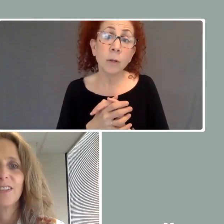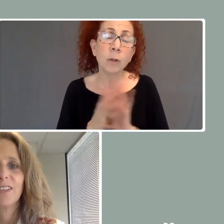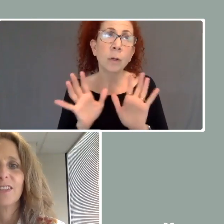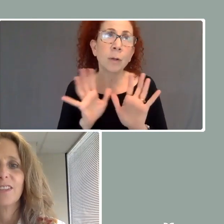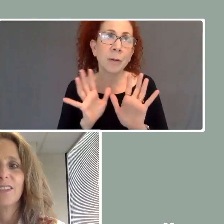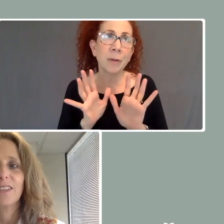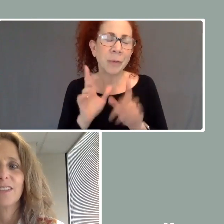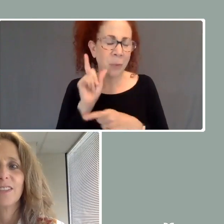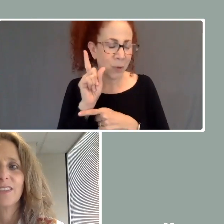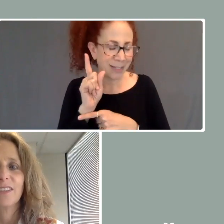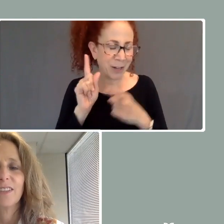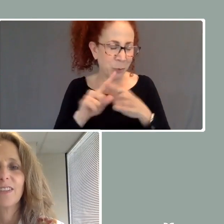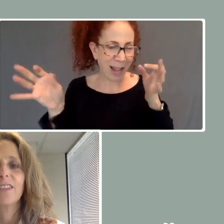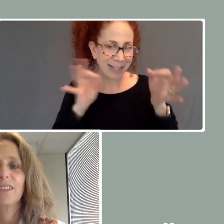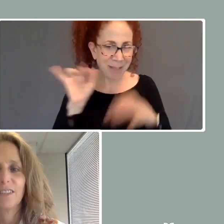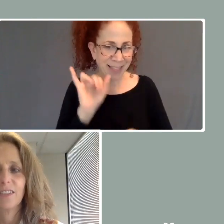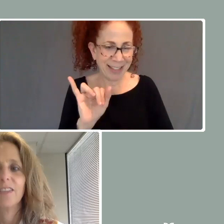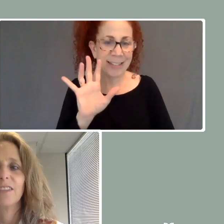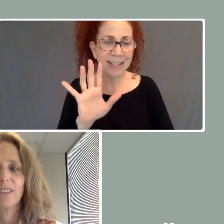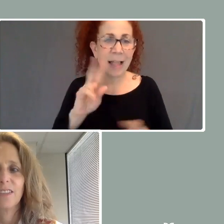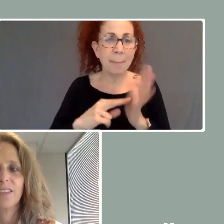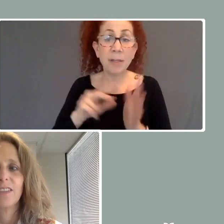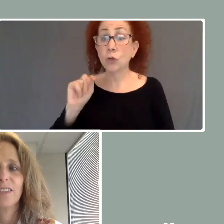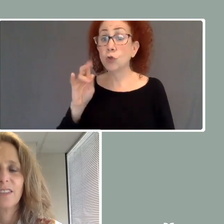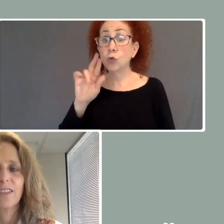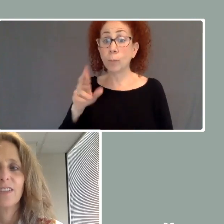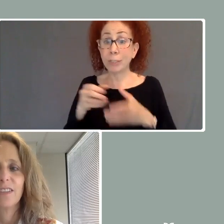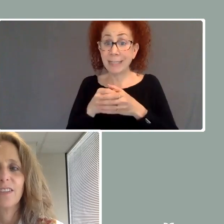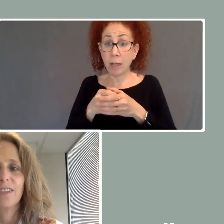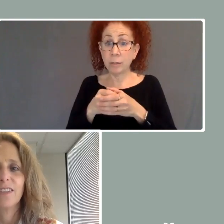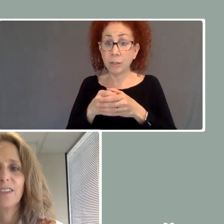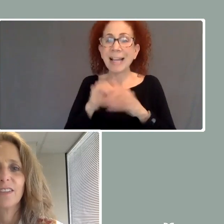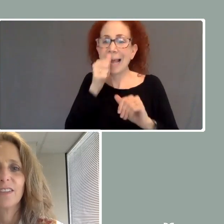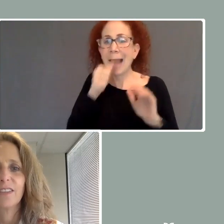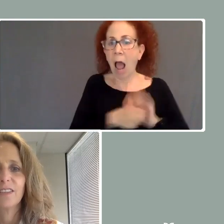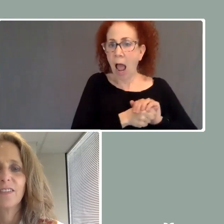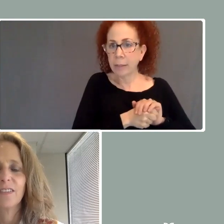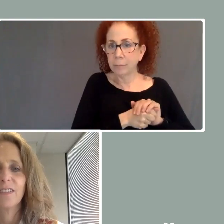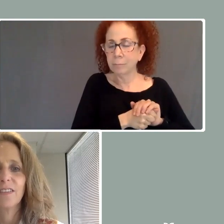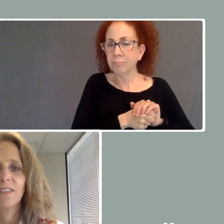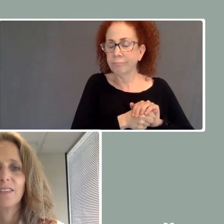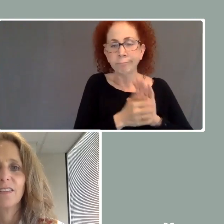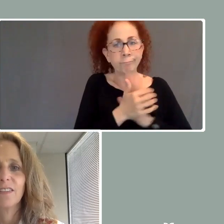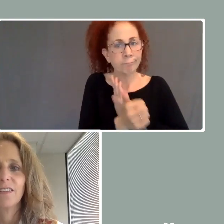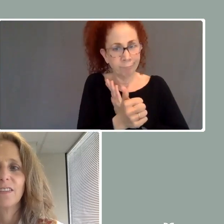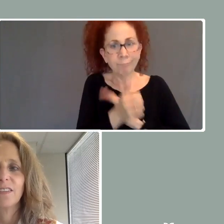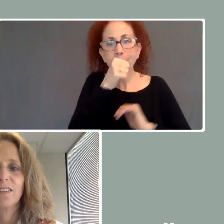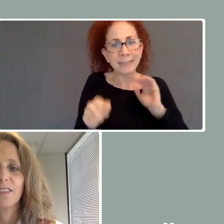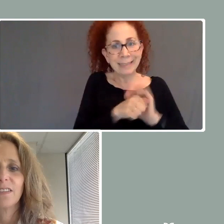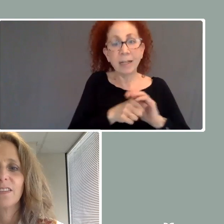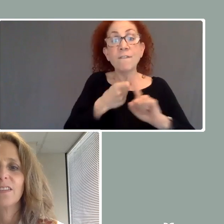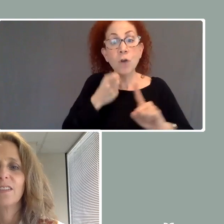give me 1 second to explain this. Tumor cells know how to hide from our immune